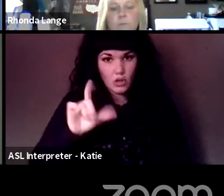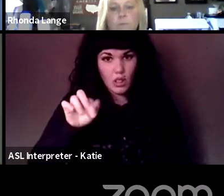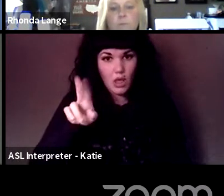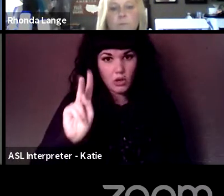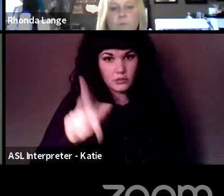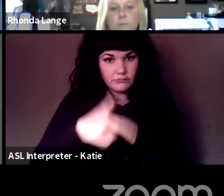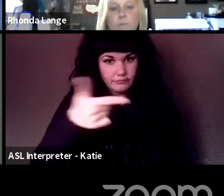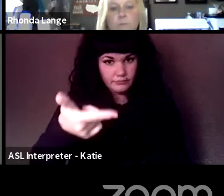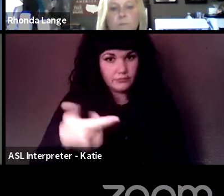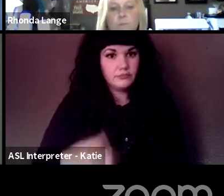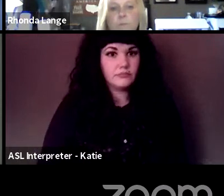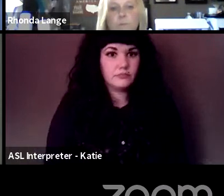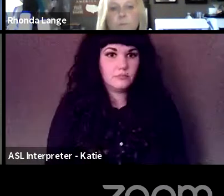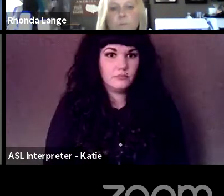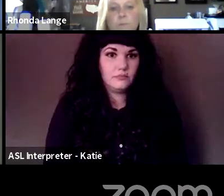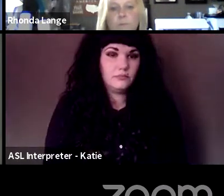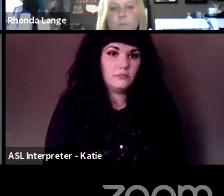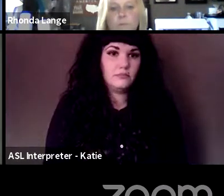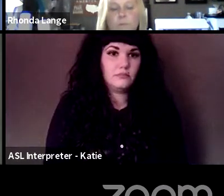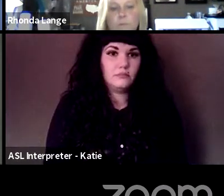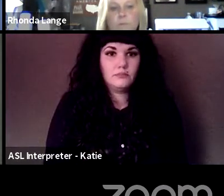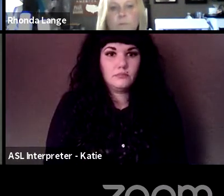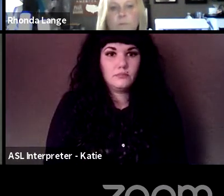Commissioner Clark, you have the floor.